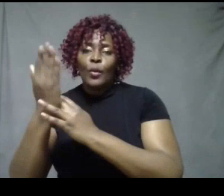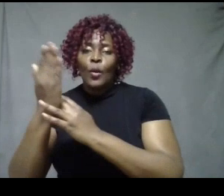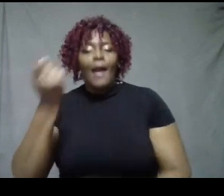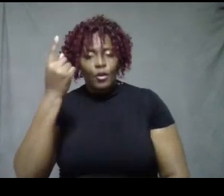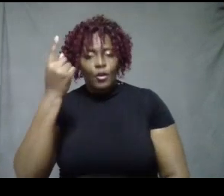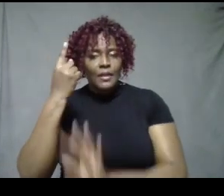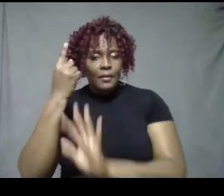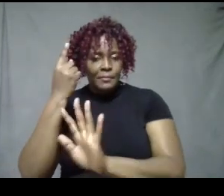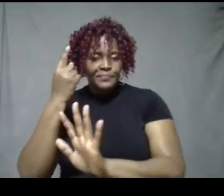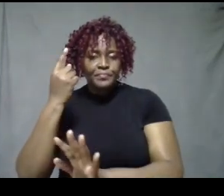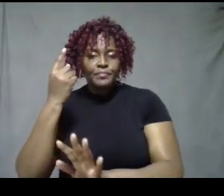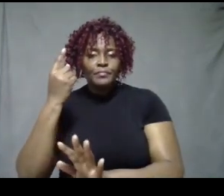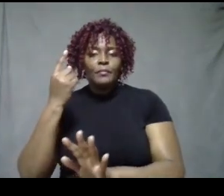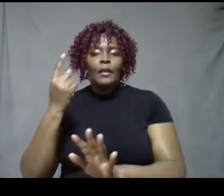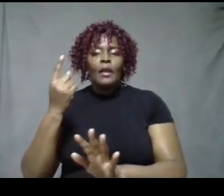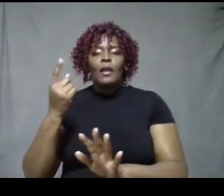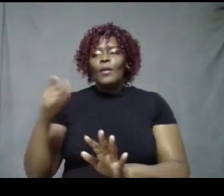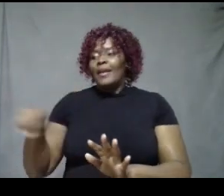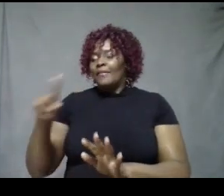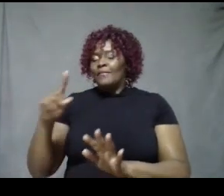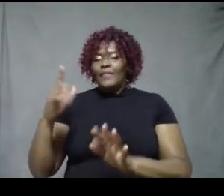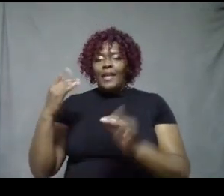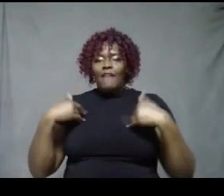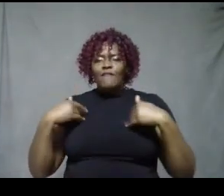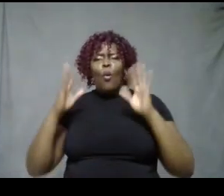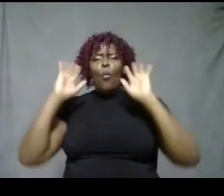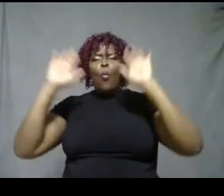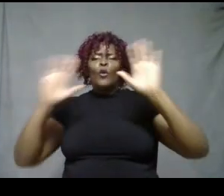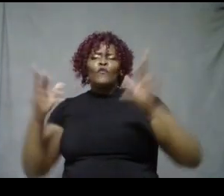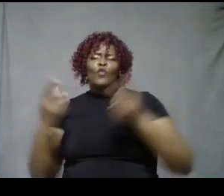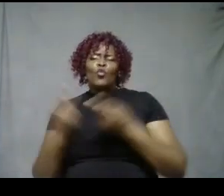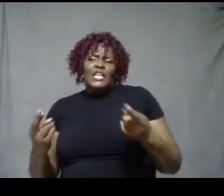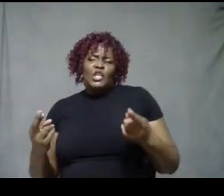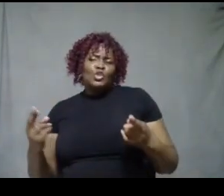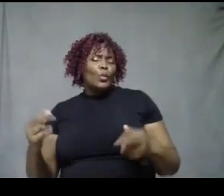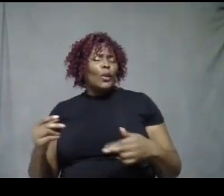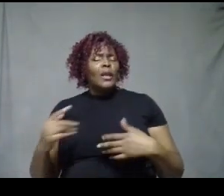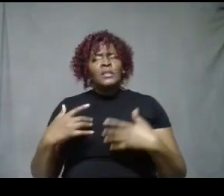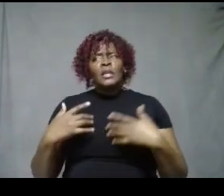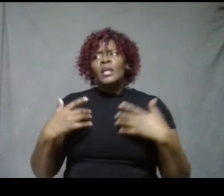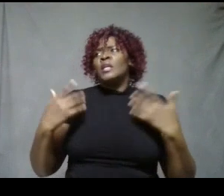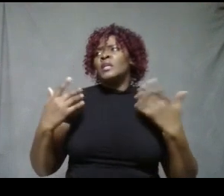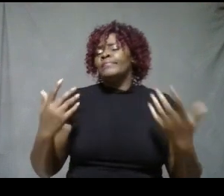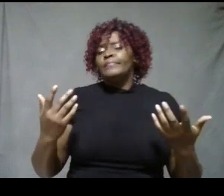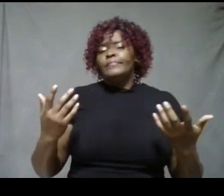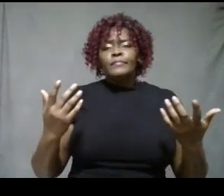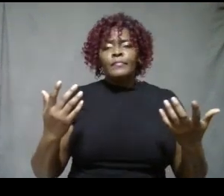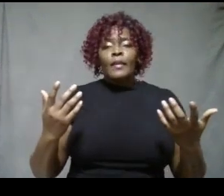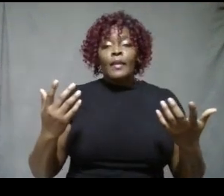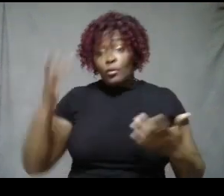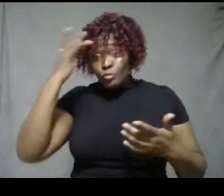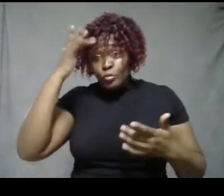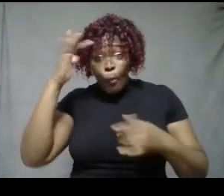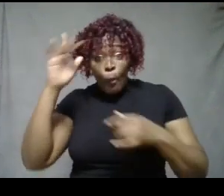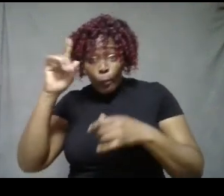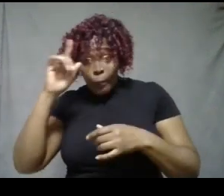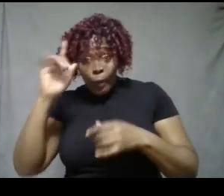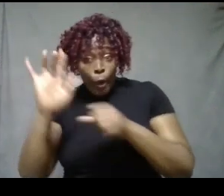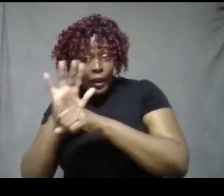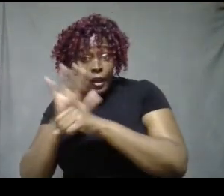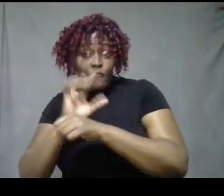have wonderful resources at their disposal, where they either are smart enough or they